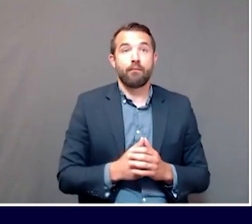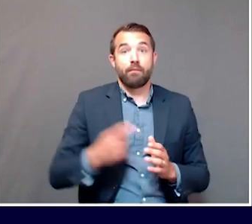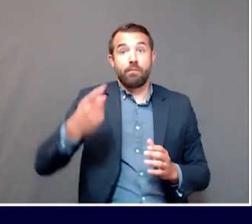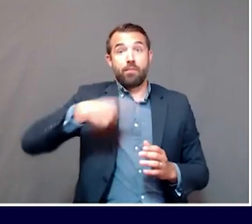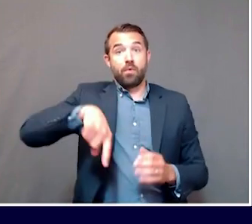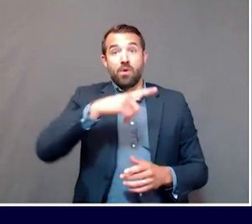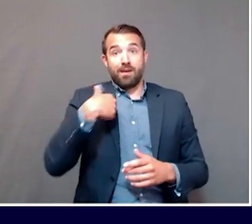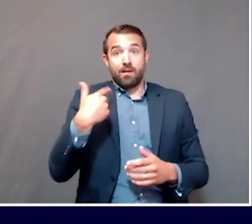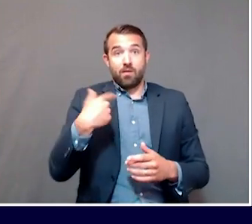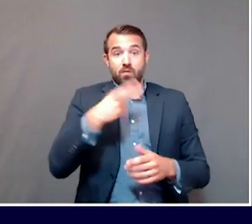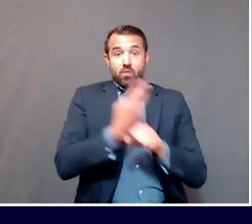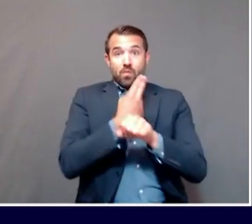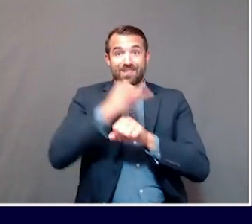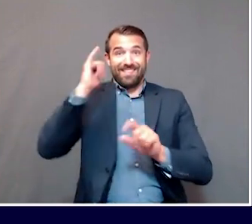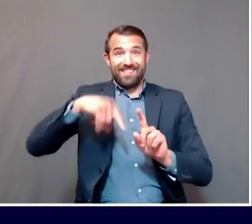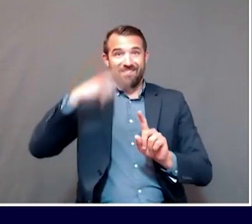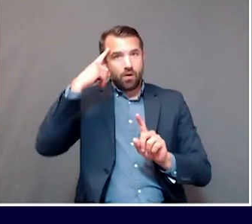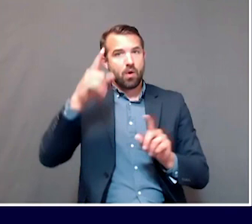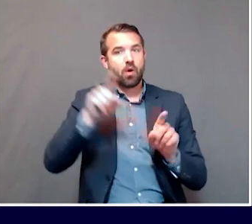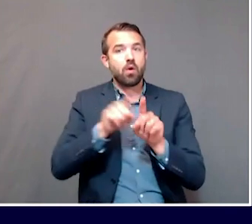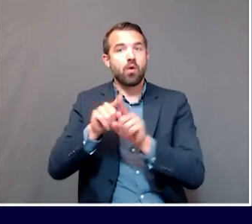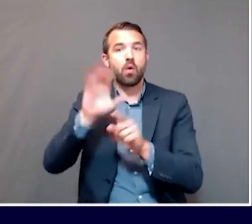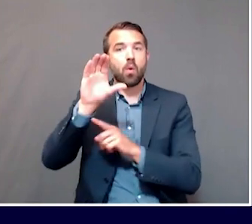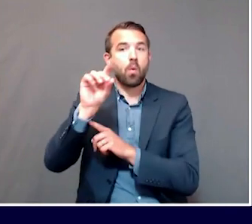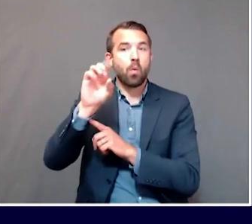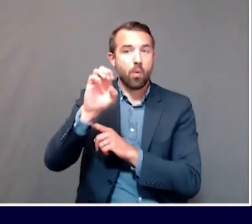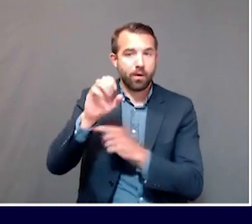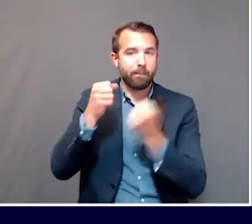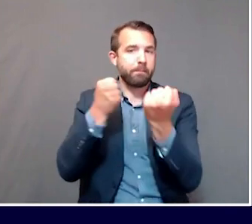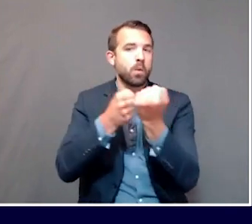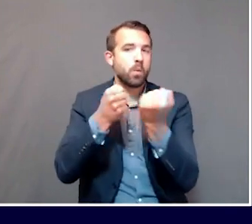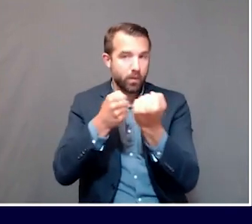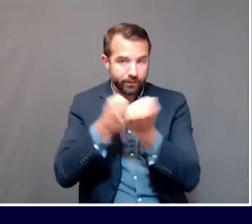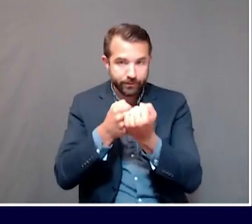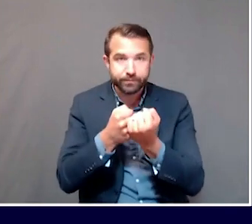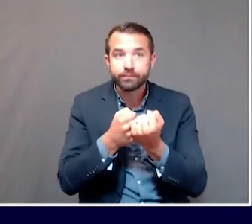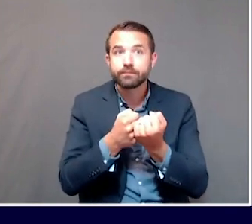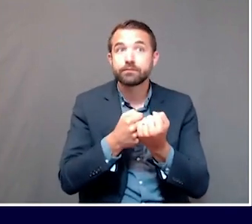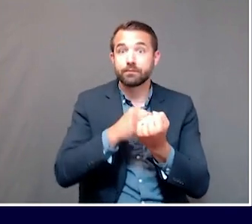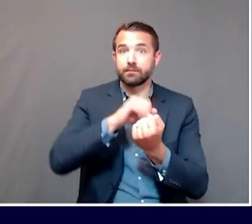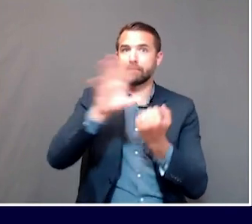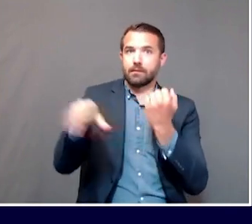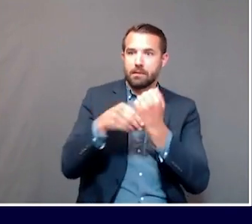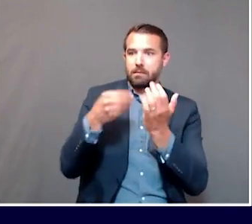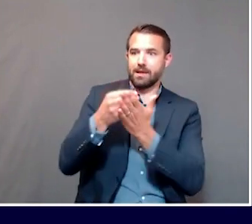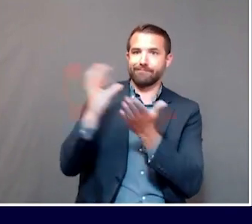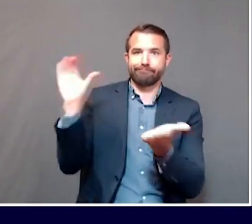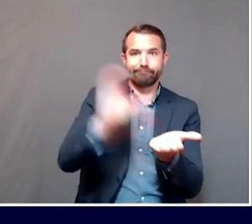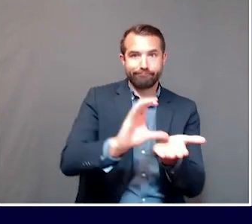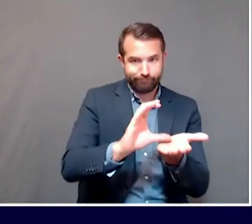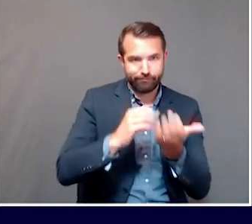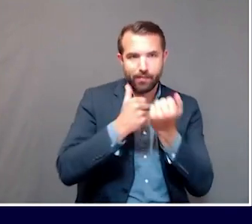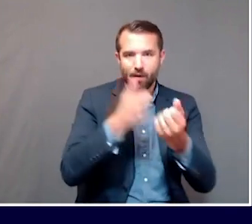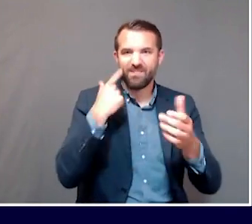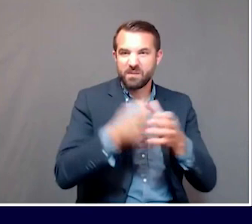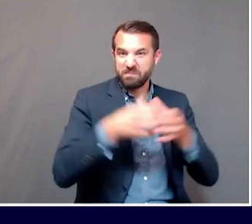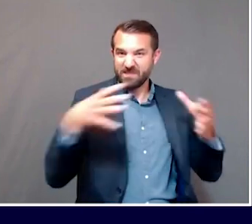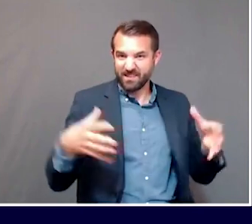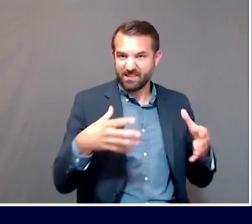to complaints, and to do random compliance checks of physical distancing, occupancy, and sanitation at